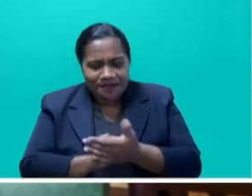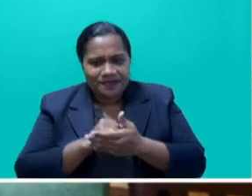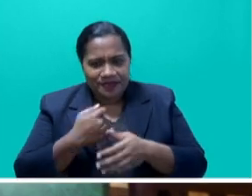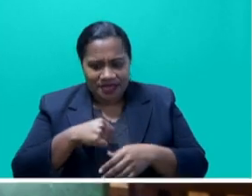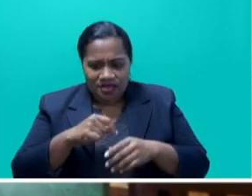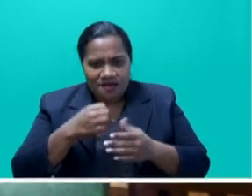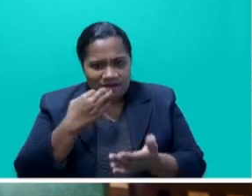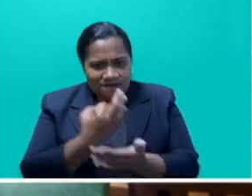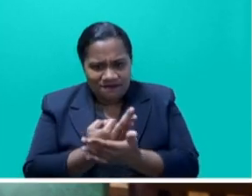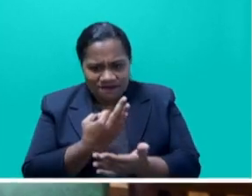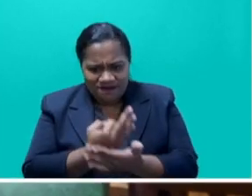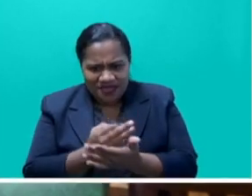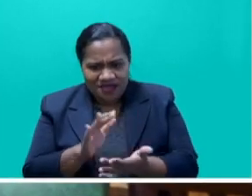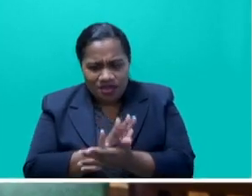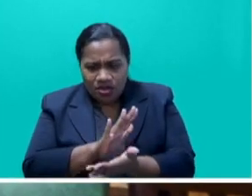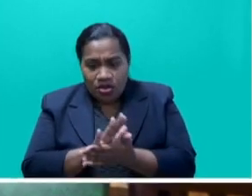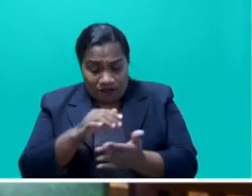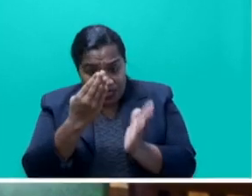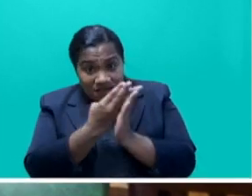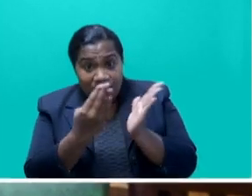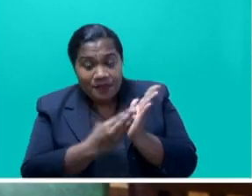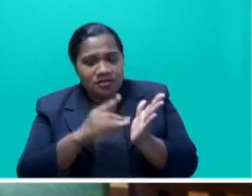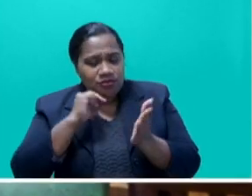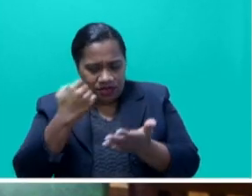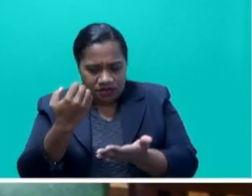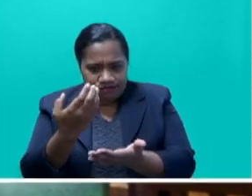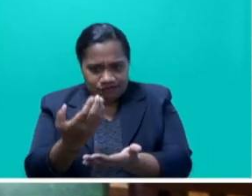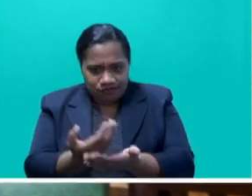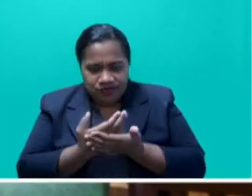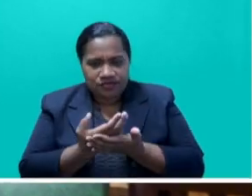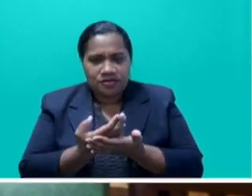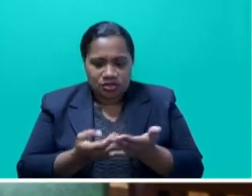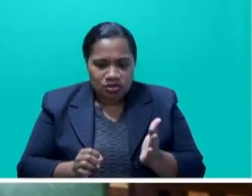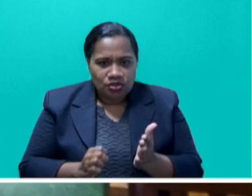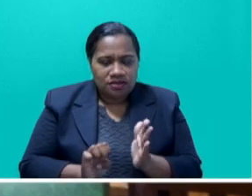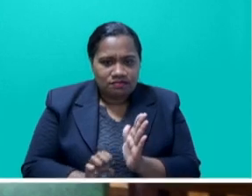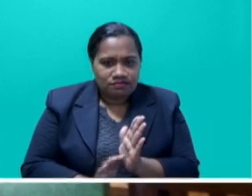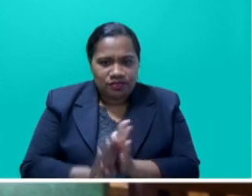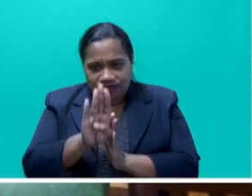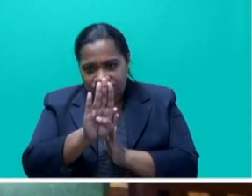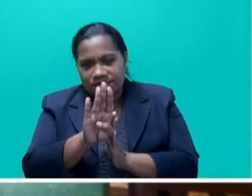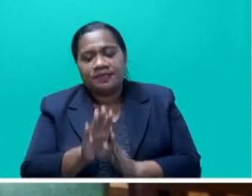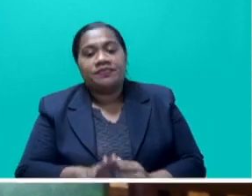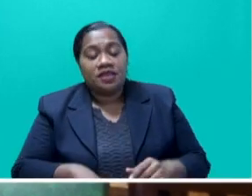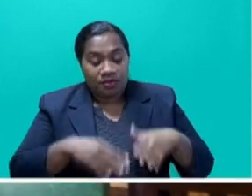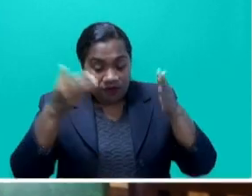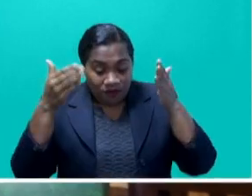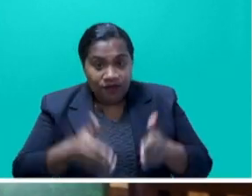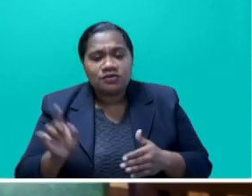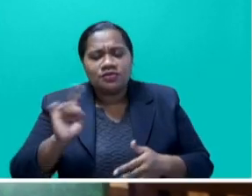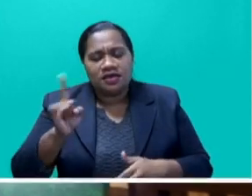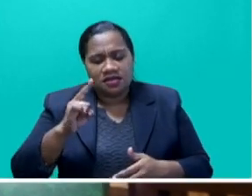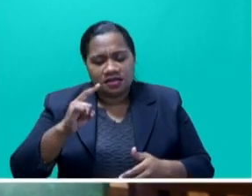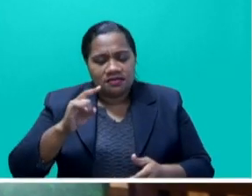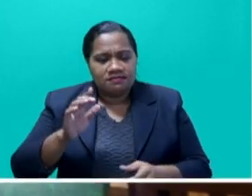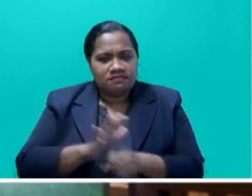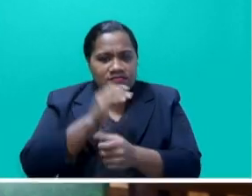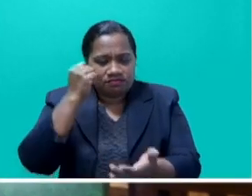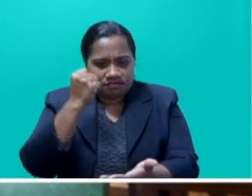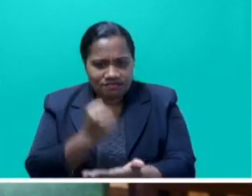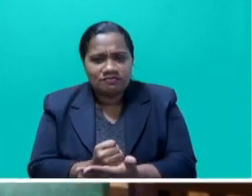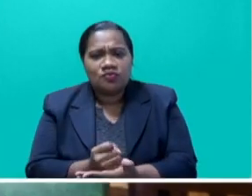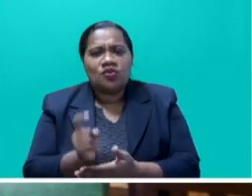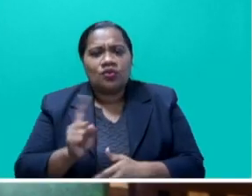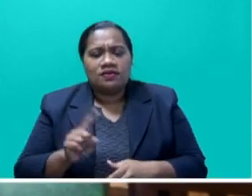towards overall economic recovery and stability. Above all, it is focused on ensuring sustenance for